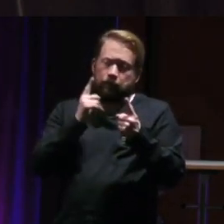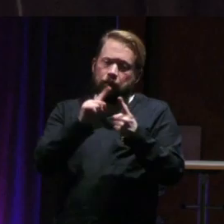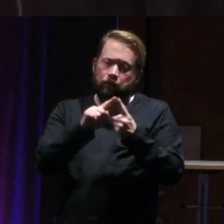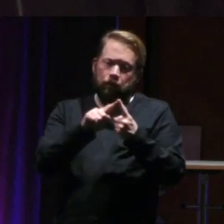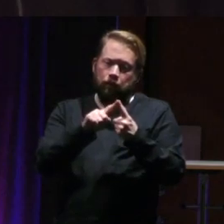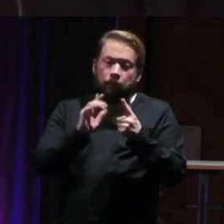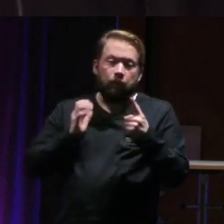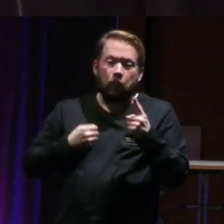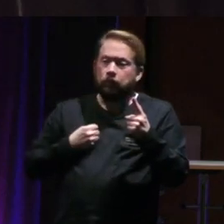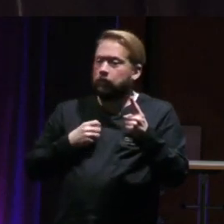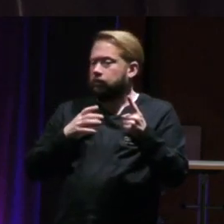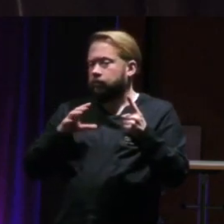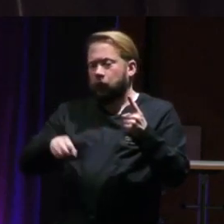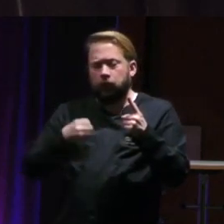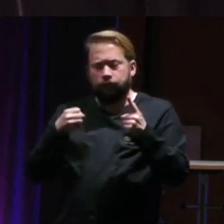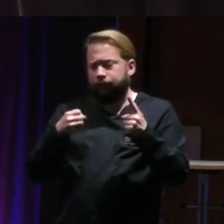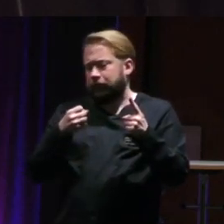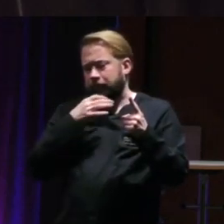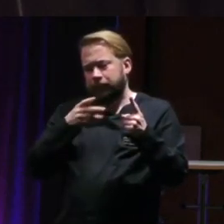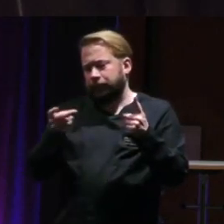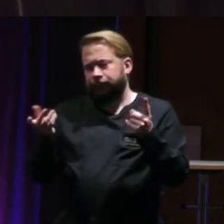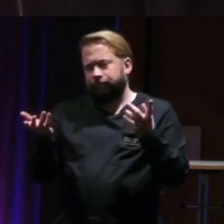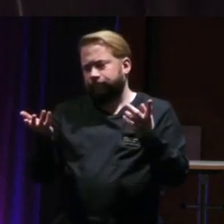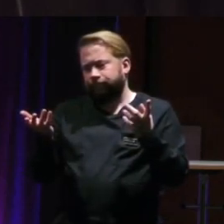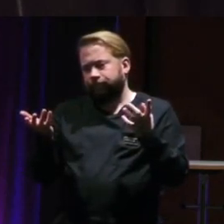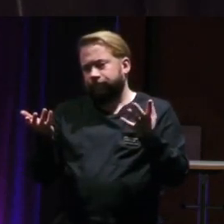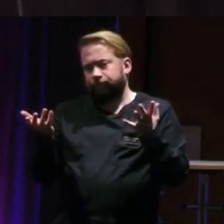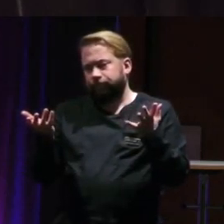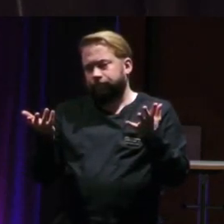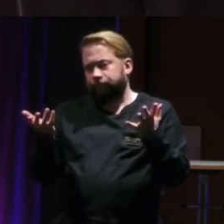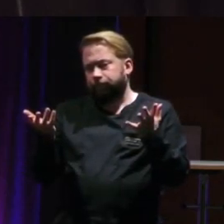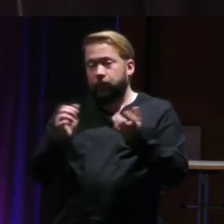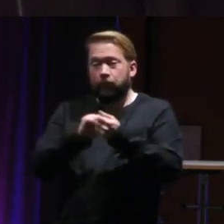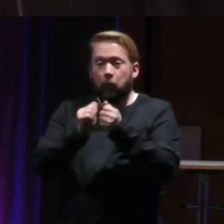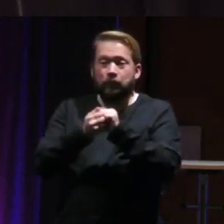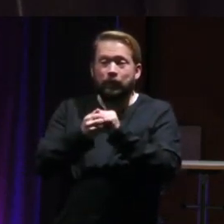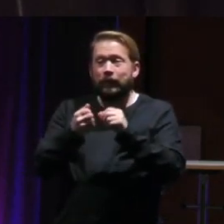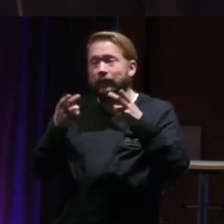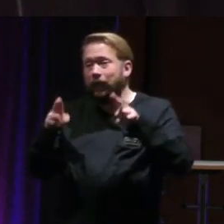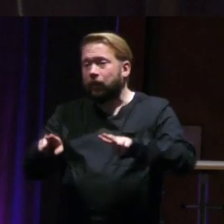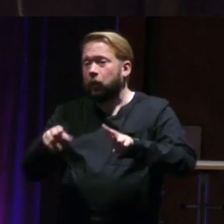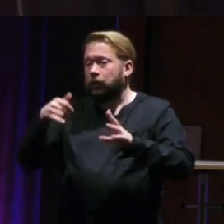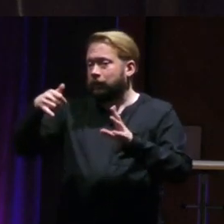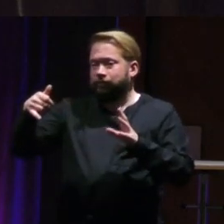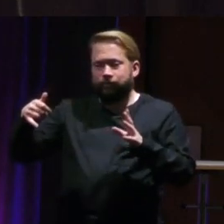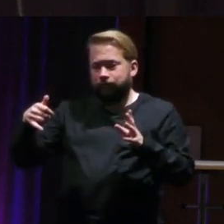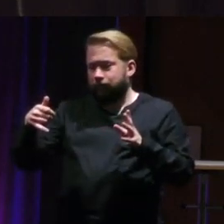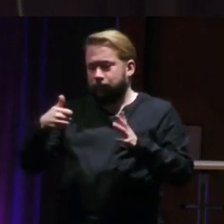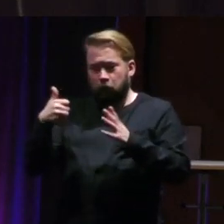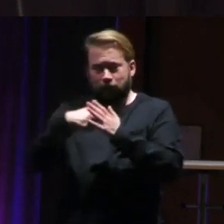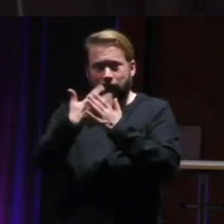police violence, and about people who has political courts against them.